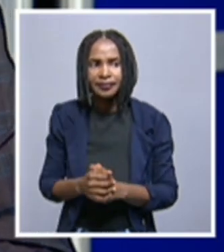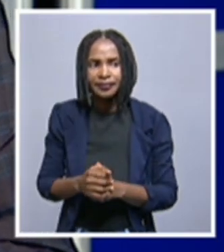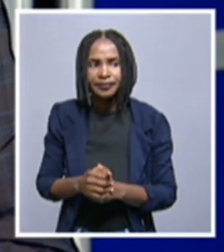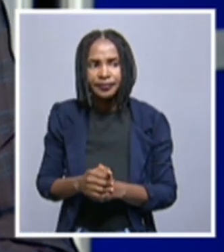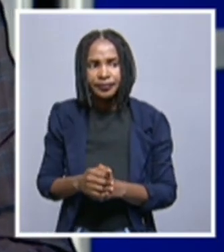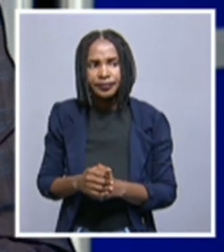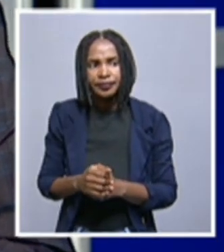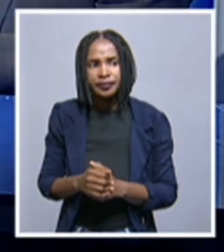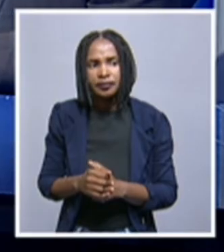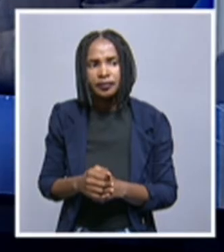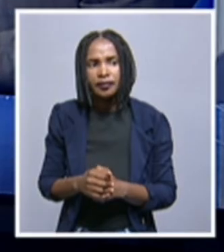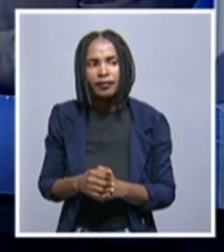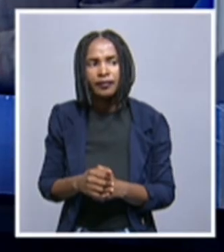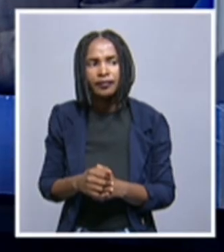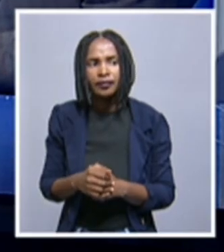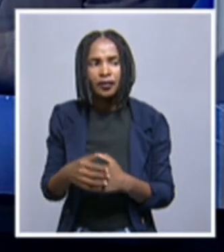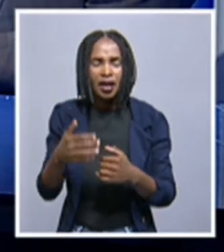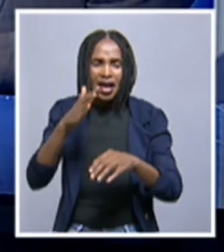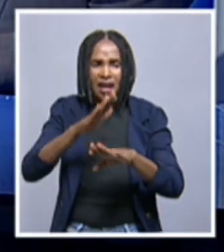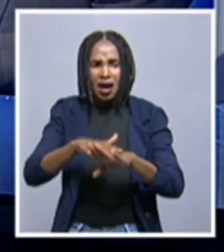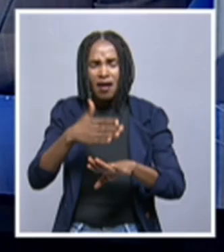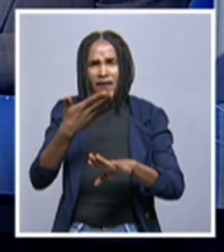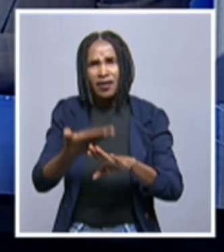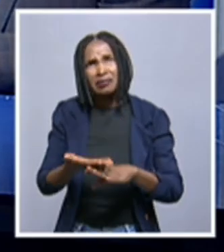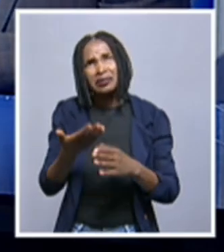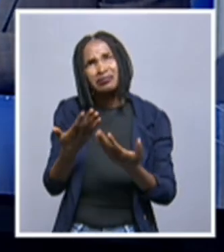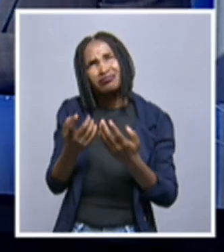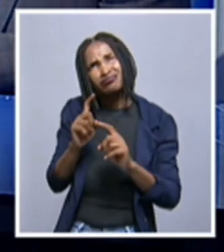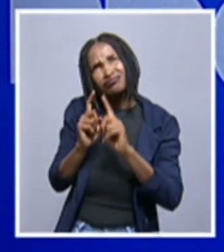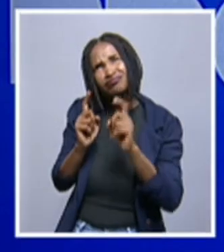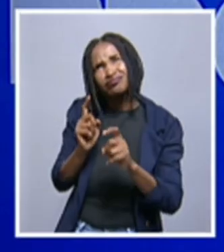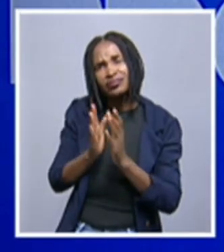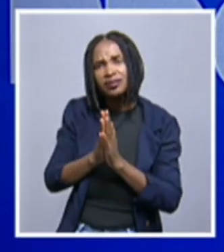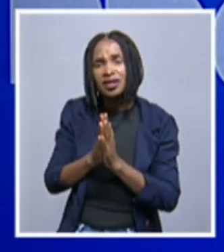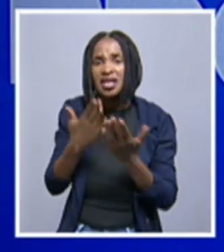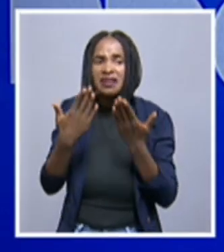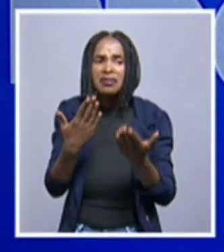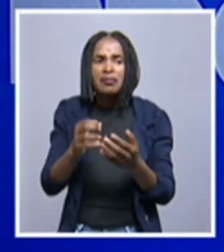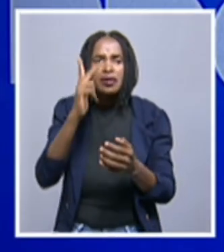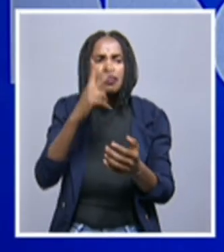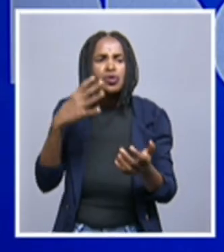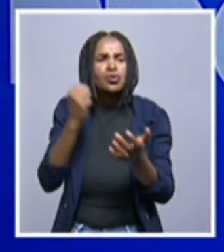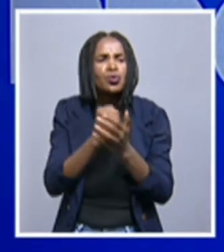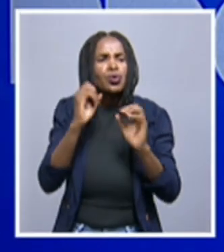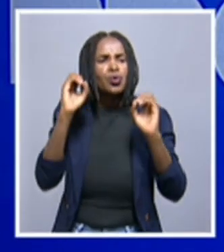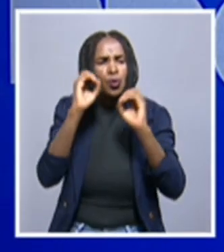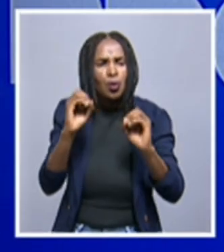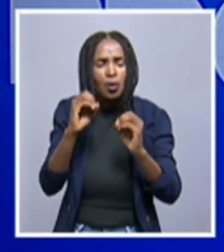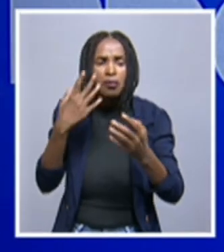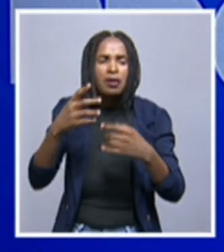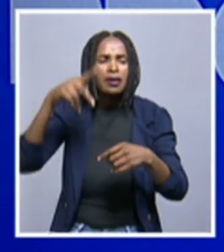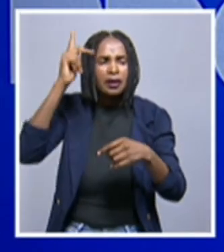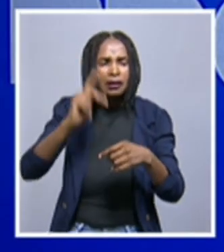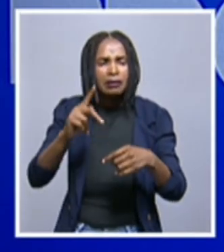in. Now, of course, perhaps where we could see a rerun being held, which is of course not common in